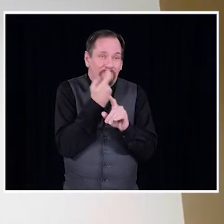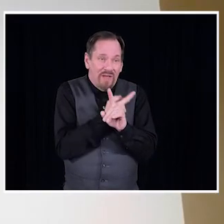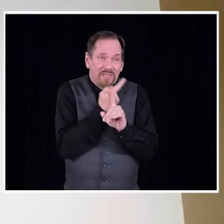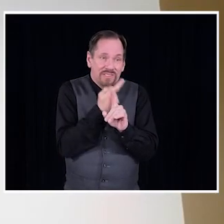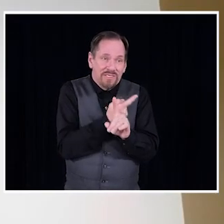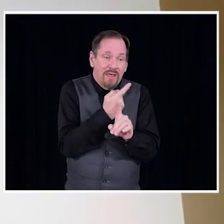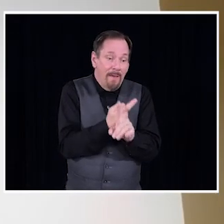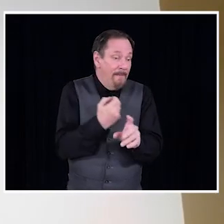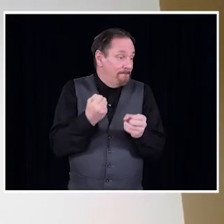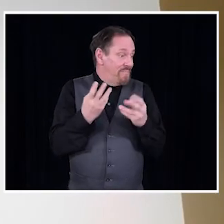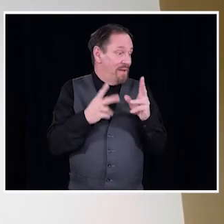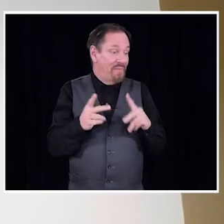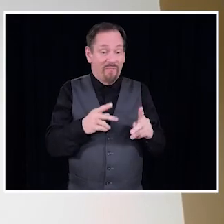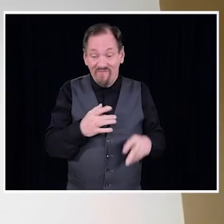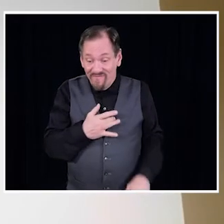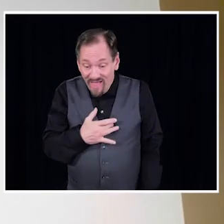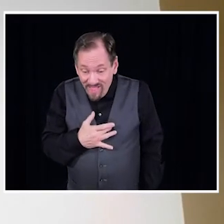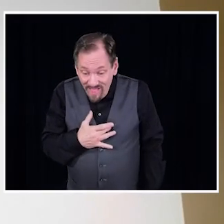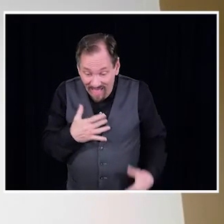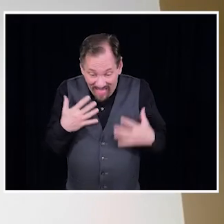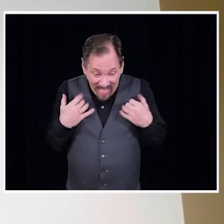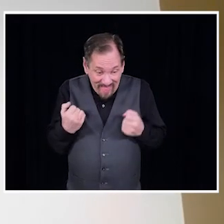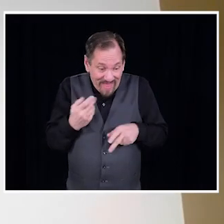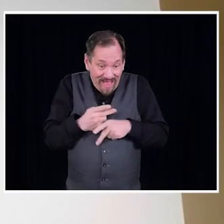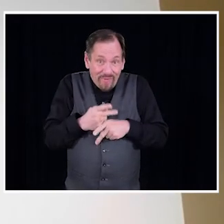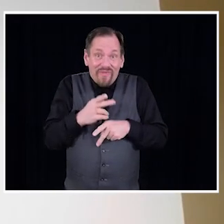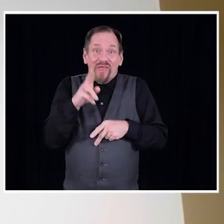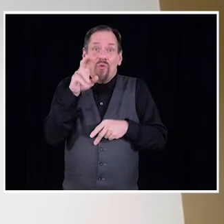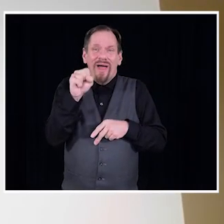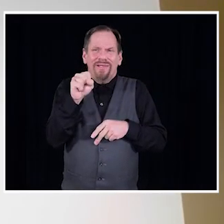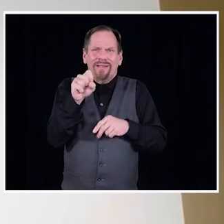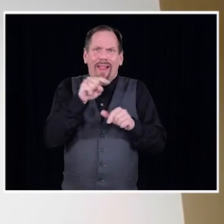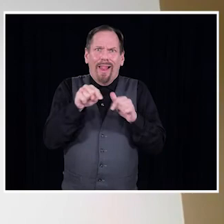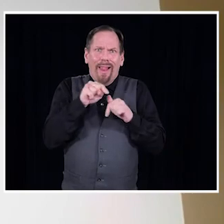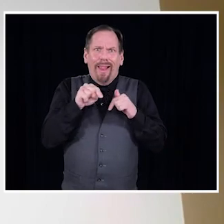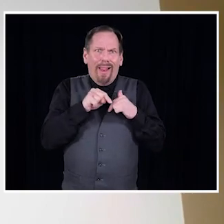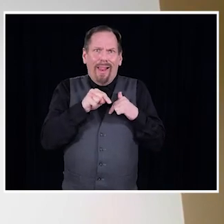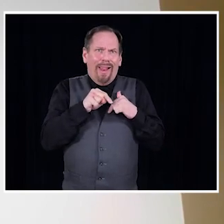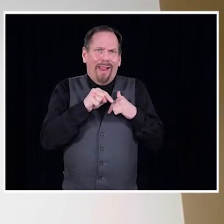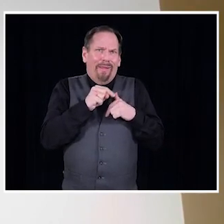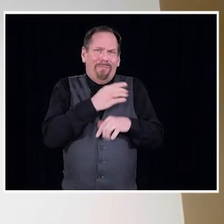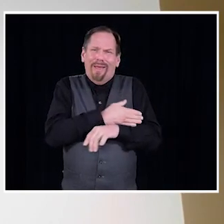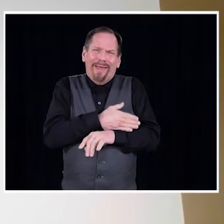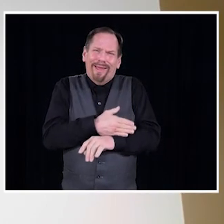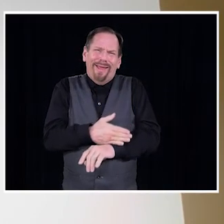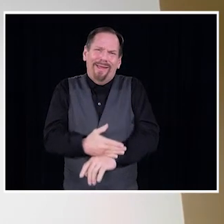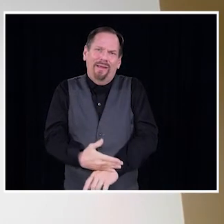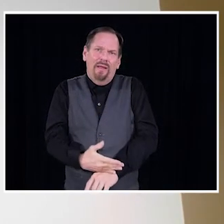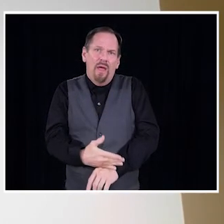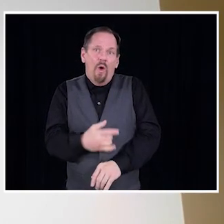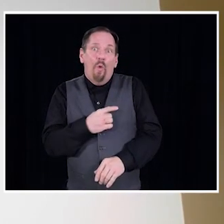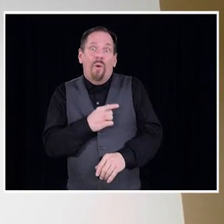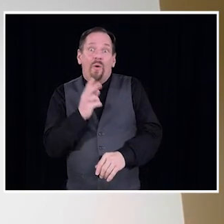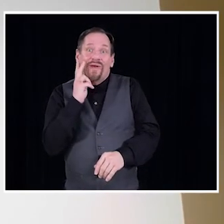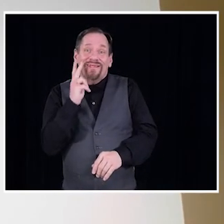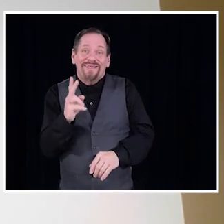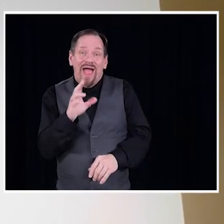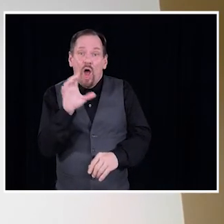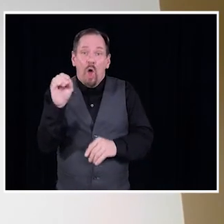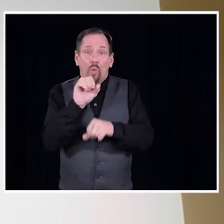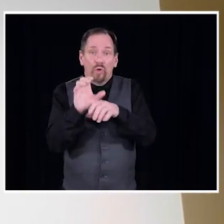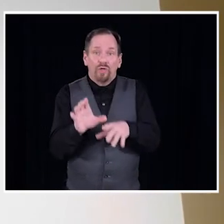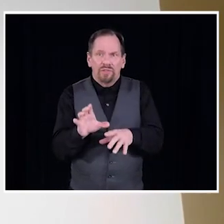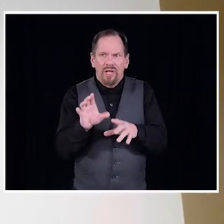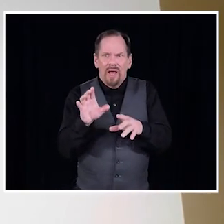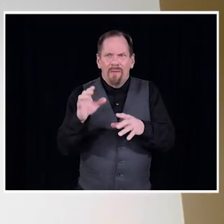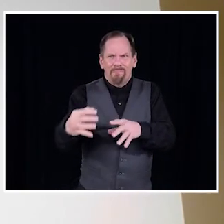felt that healthcare in the United States had stepped back several decades as we witnessed our colleagues battling this global and often